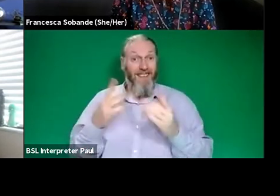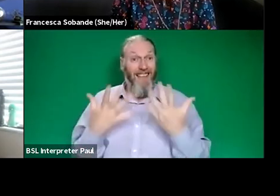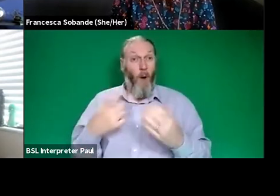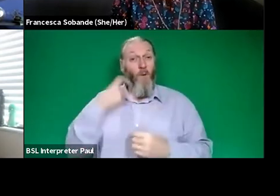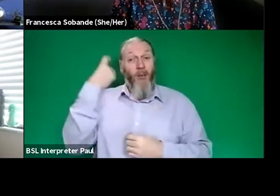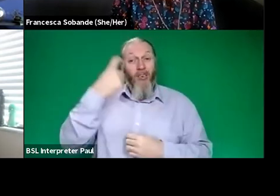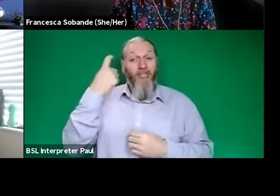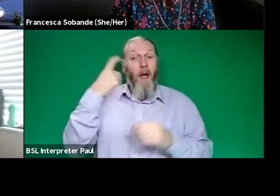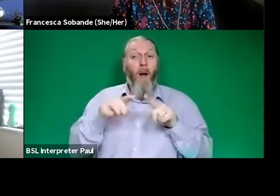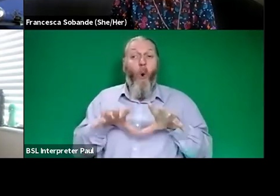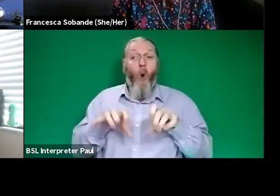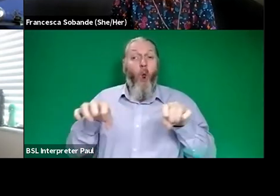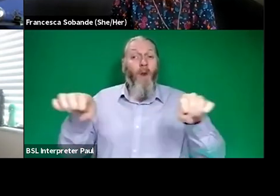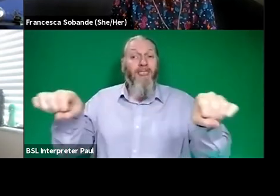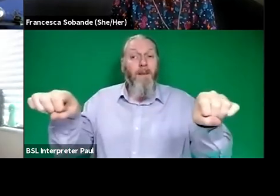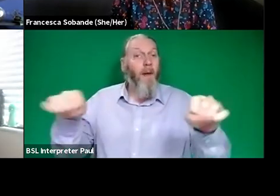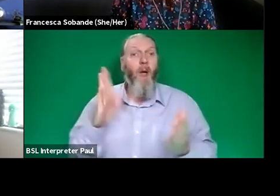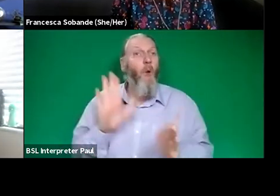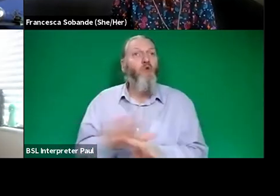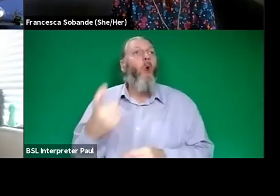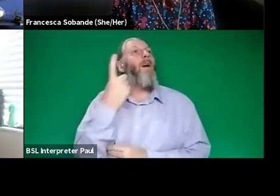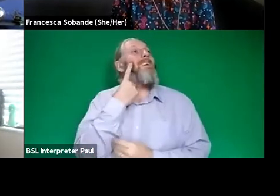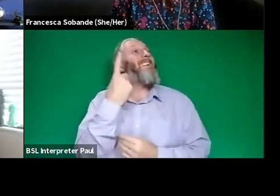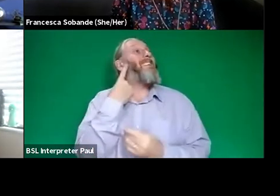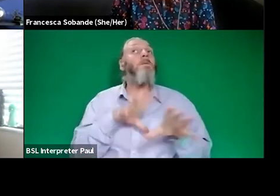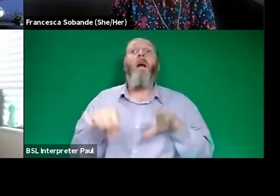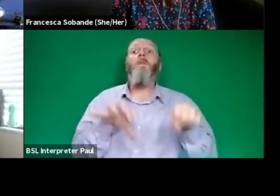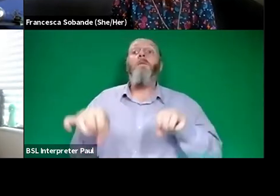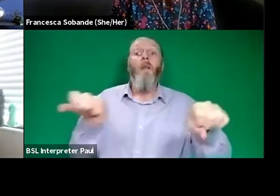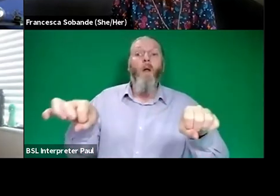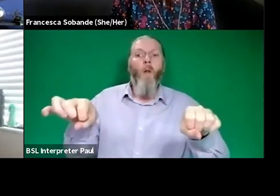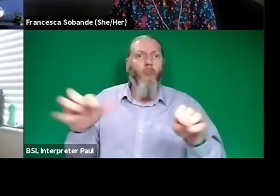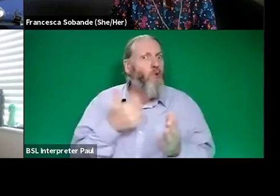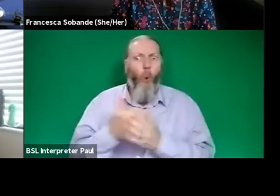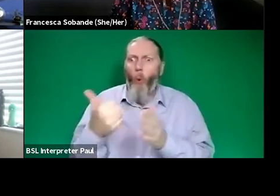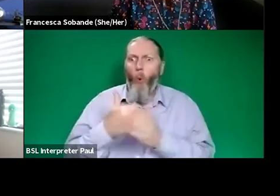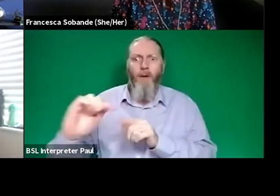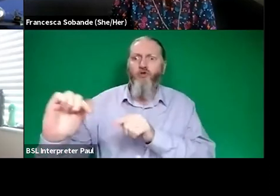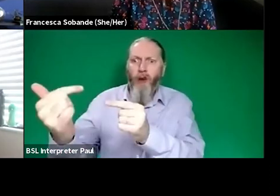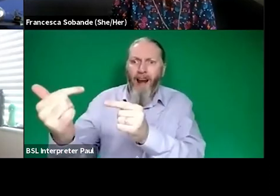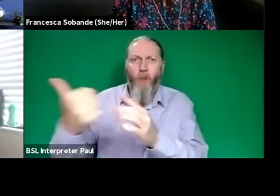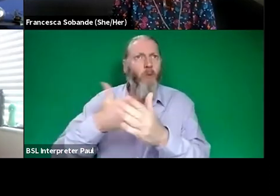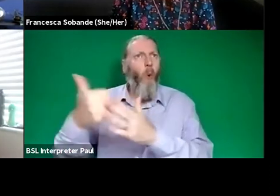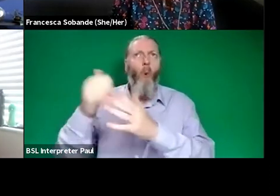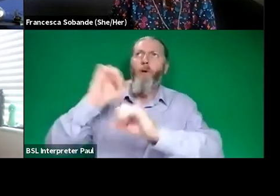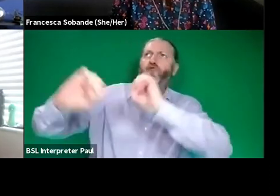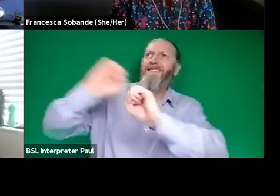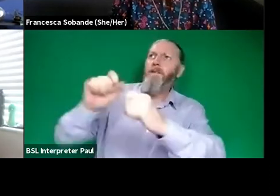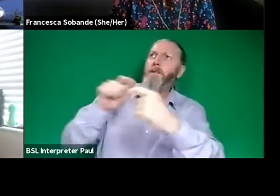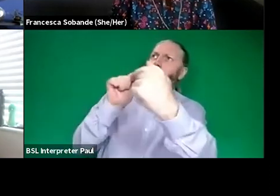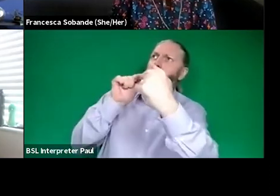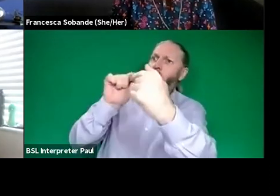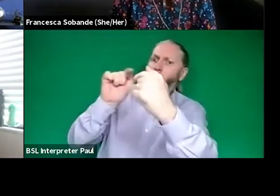always resistances. There's always been resistances. And the community and relational power as it exists within the community is often the space in which we